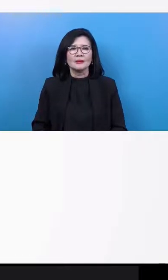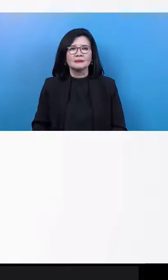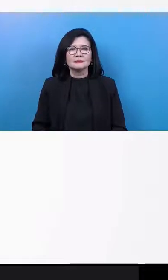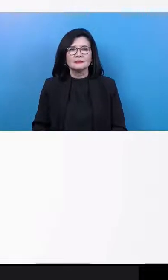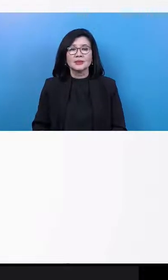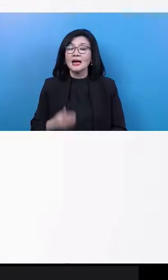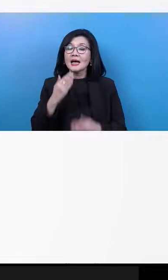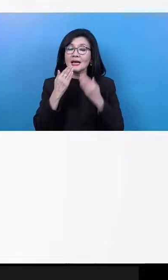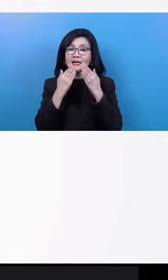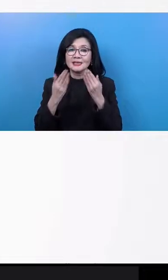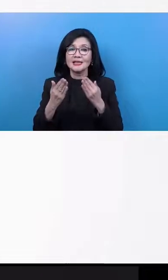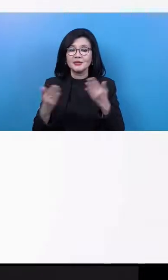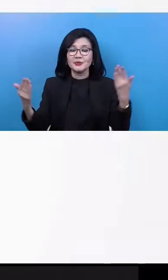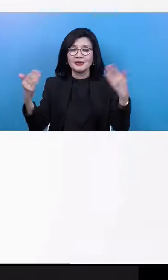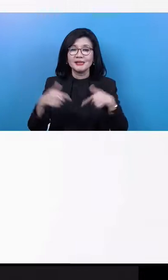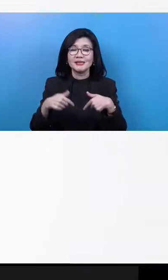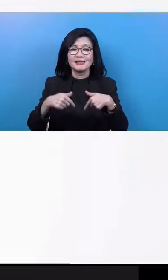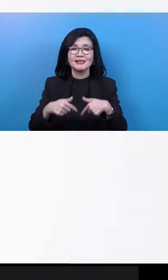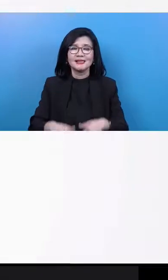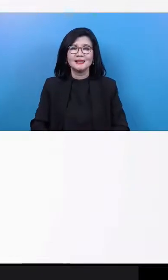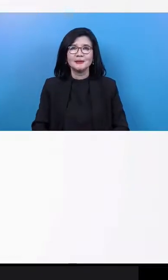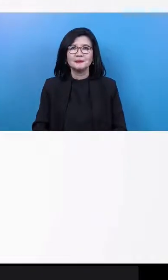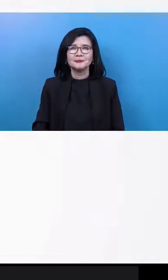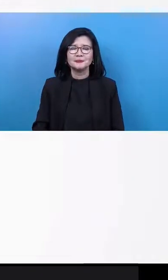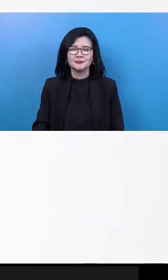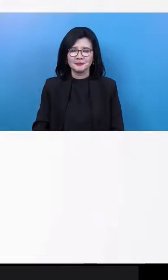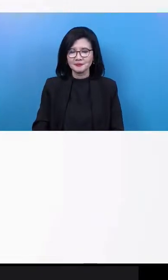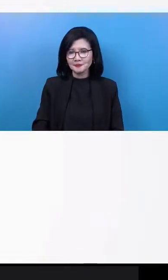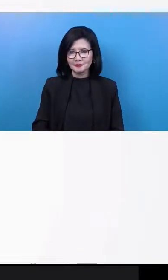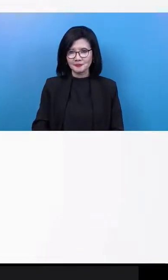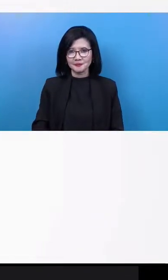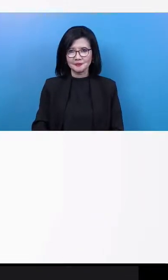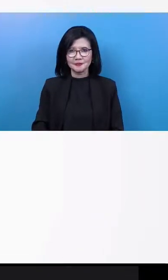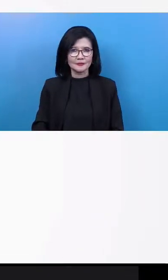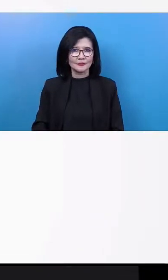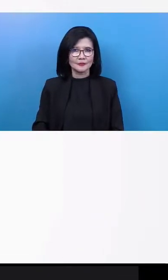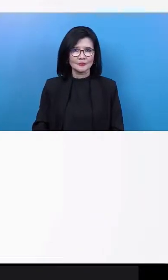is yours. It's up to you.